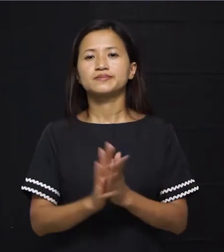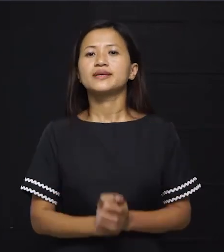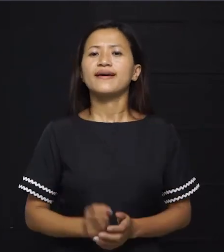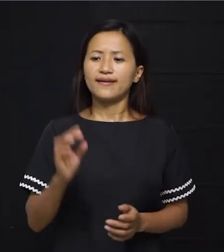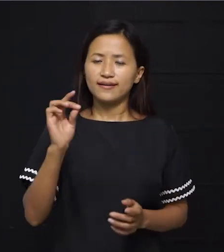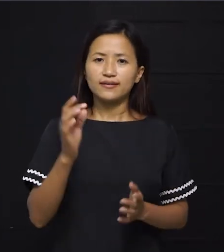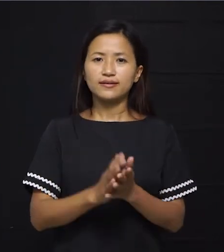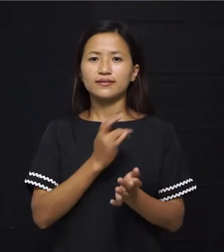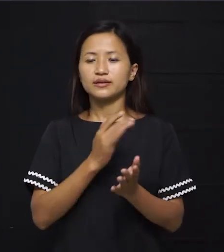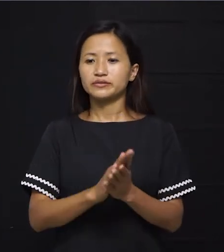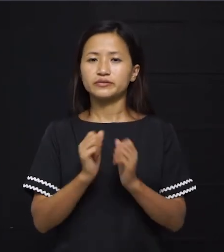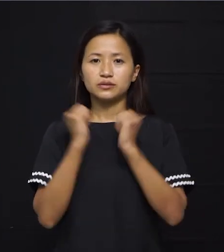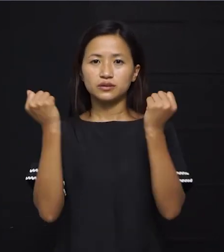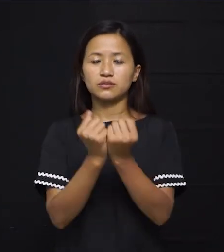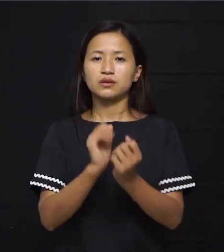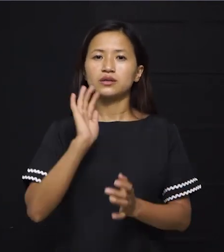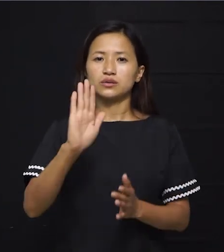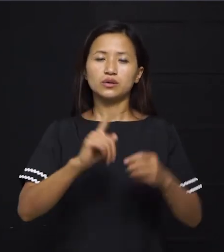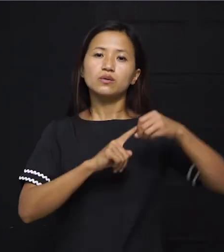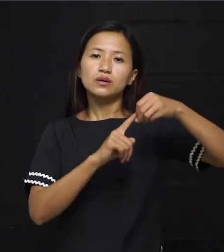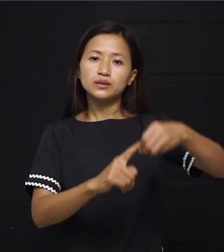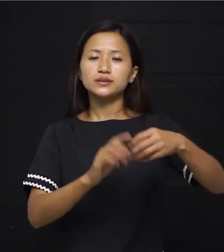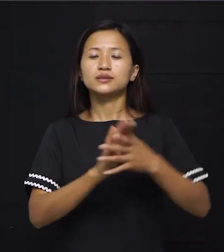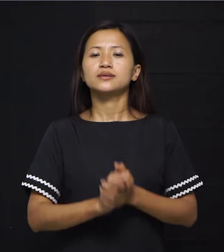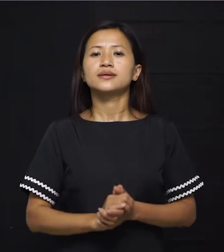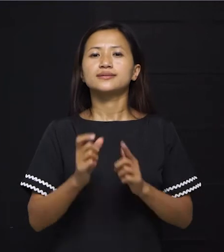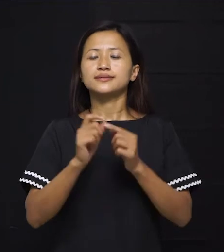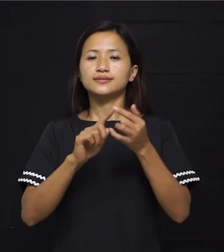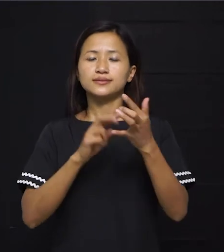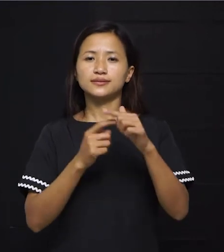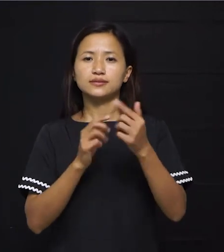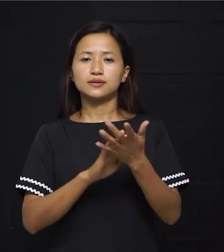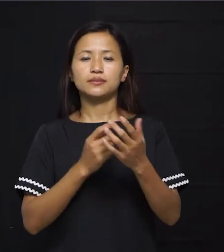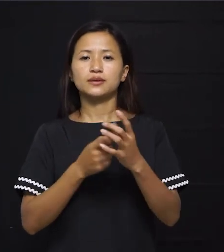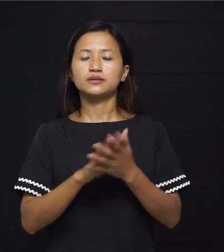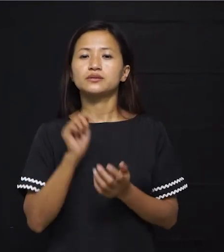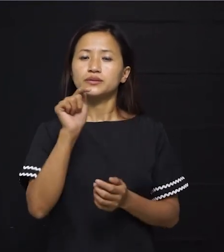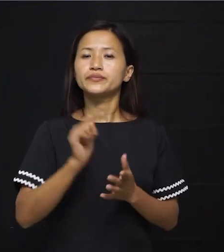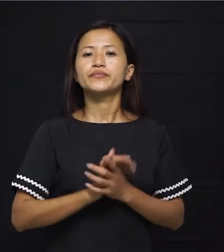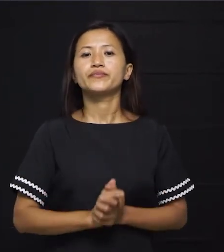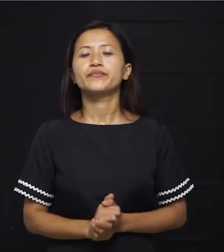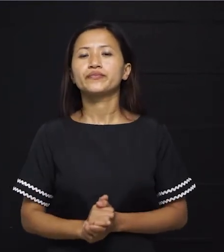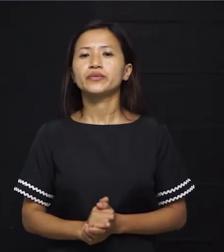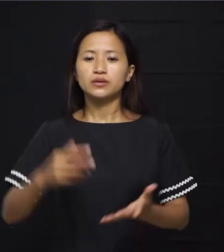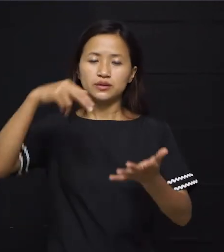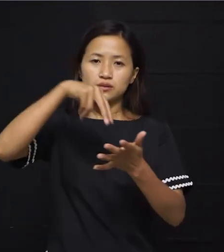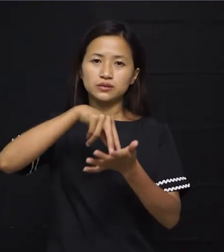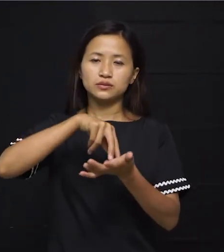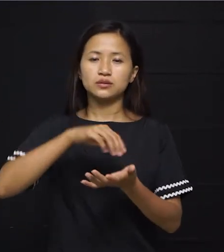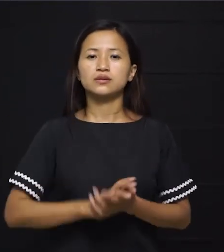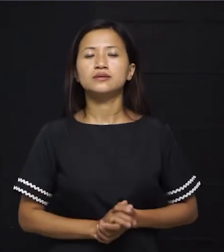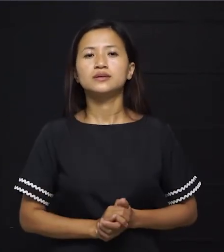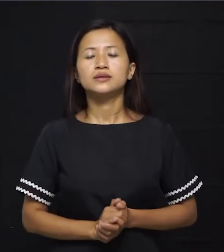any kind of society, it is your qualities that will determine you, right? And so he stood up, and